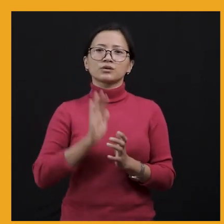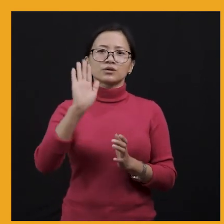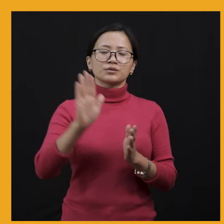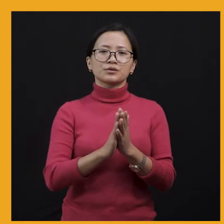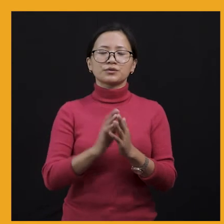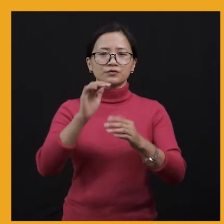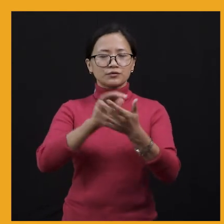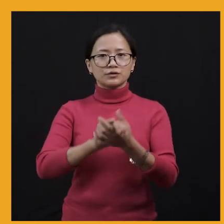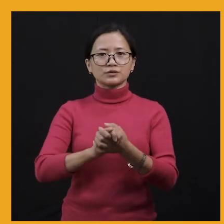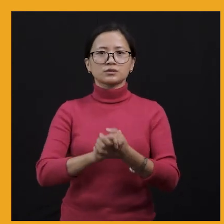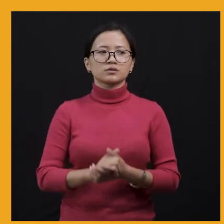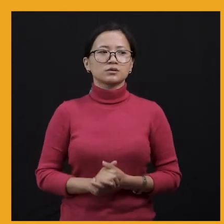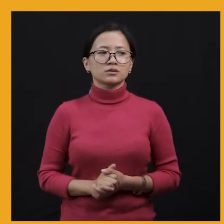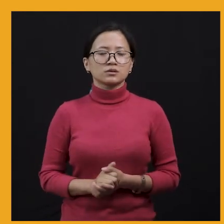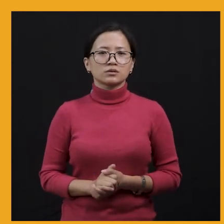So students,